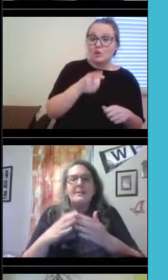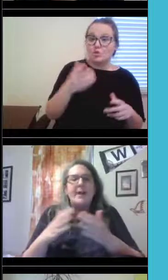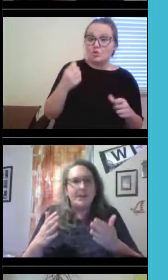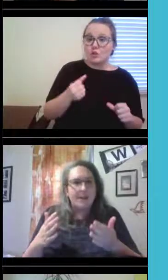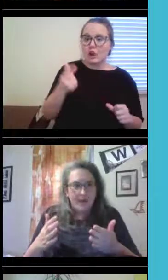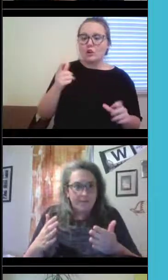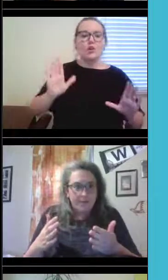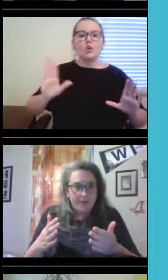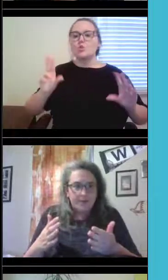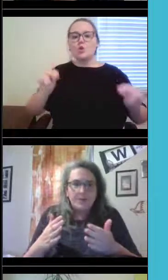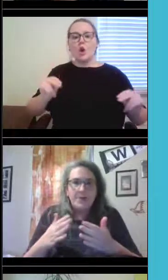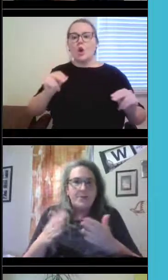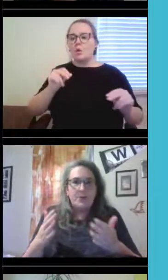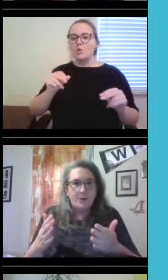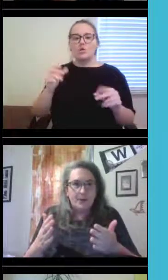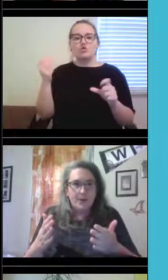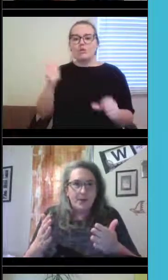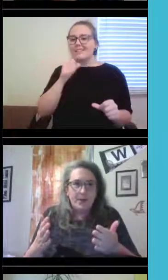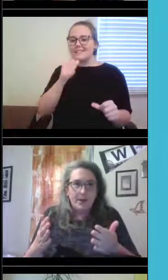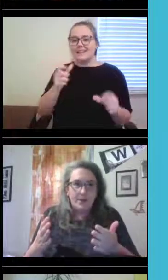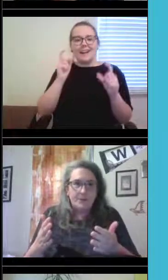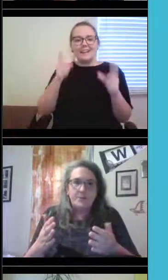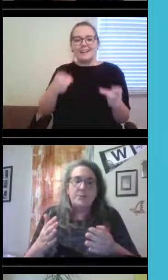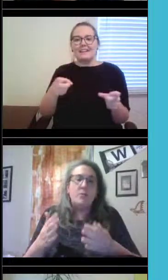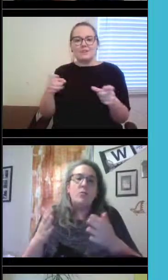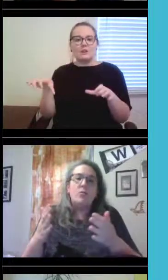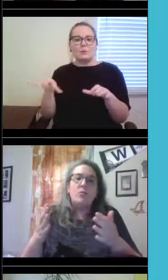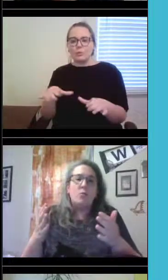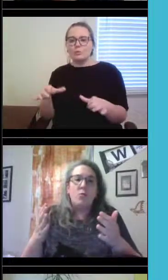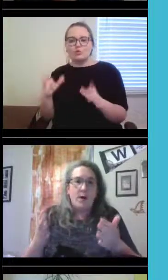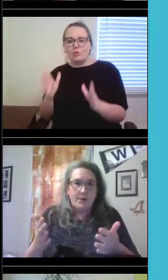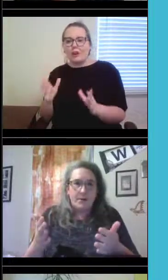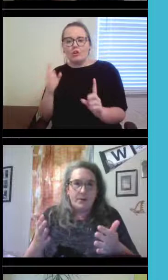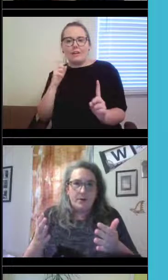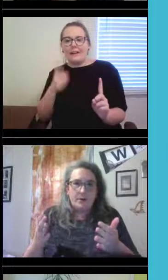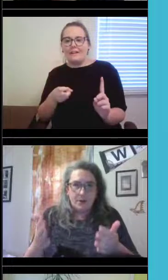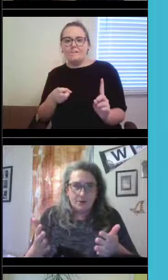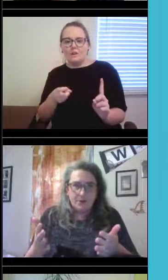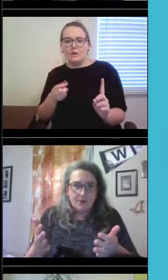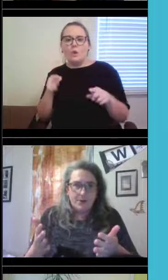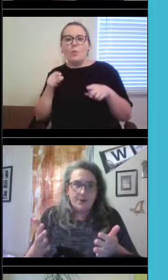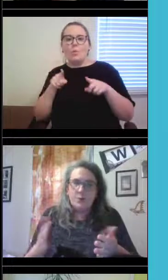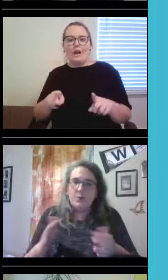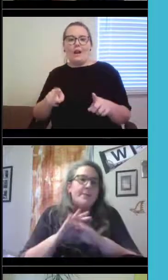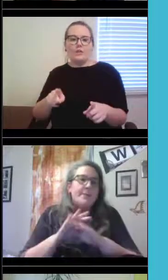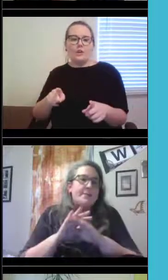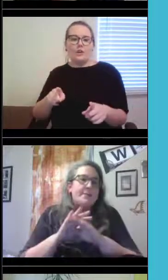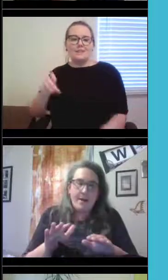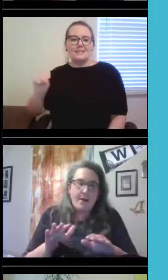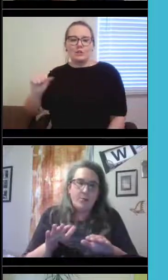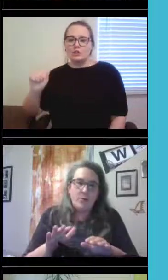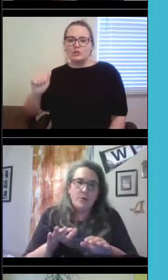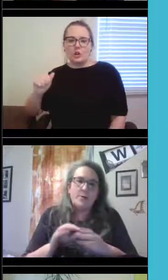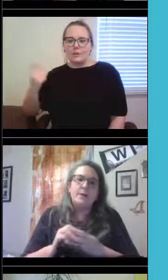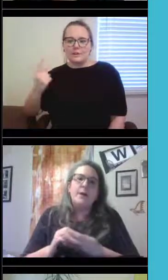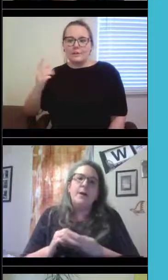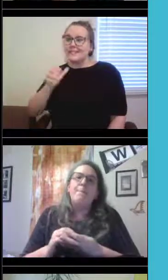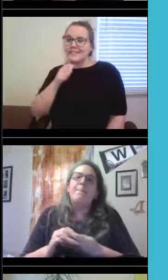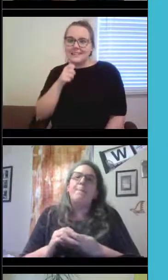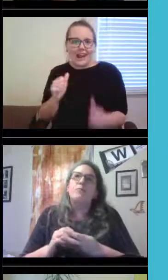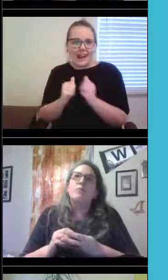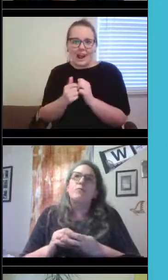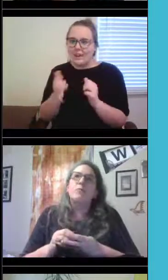strength is not a gift that the perpetrator gives while they're sexually assaulting someone. That is not how it